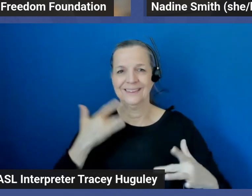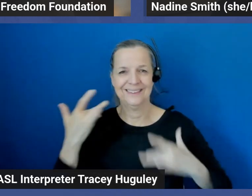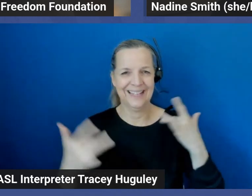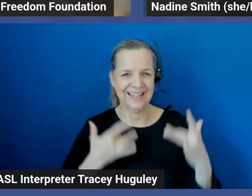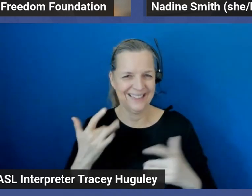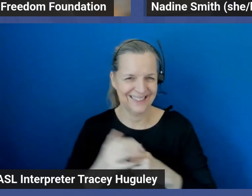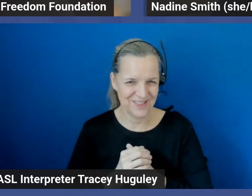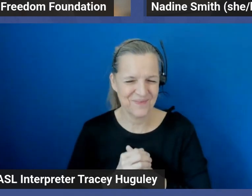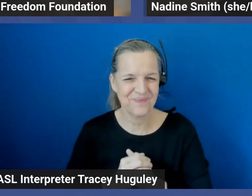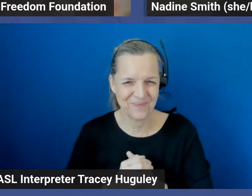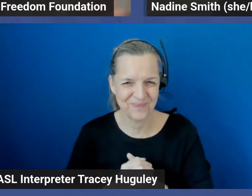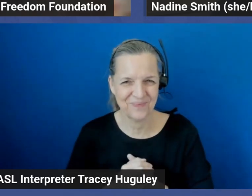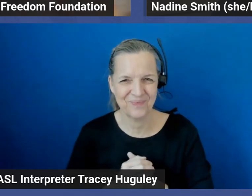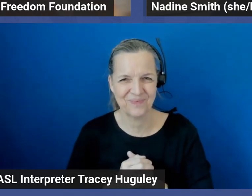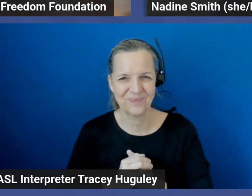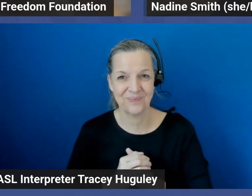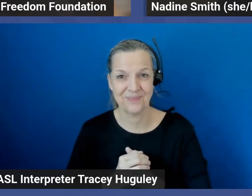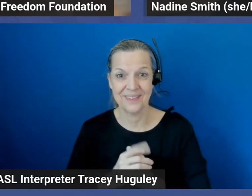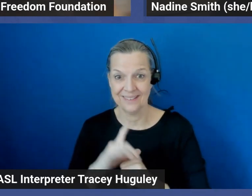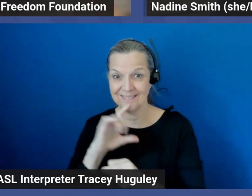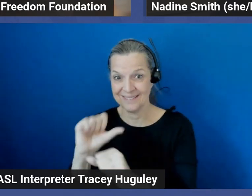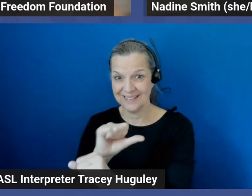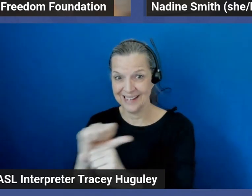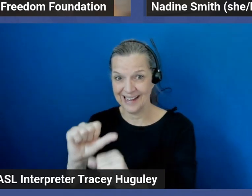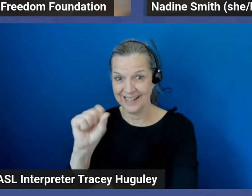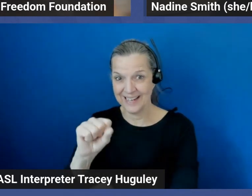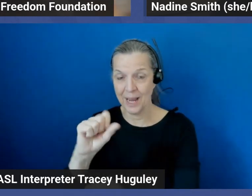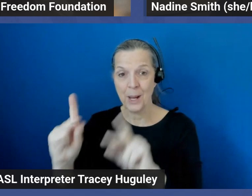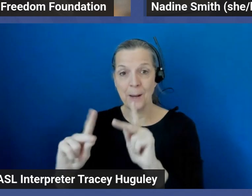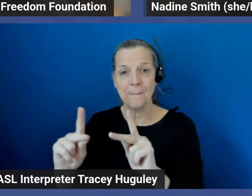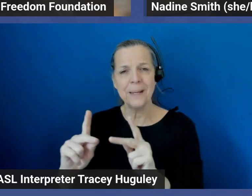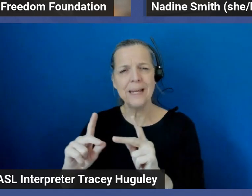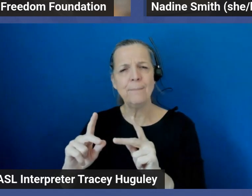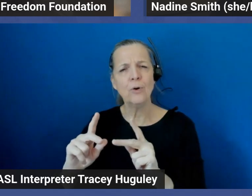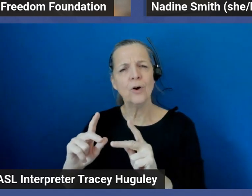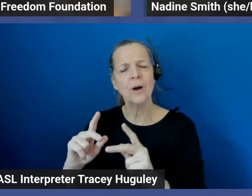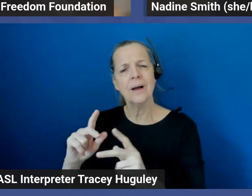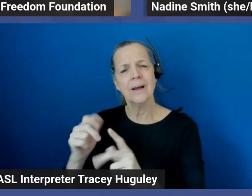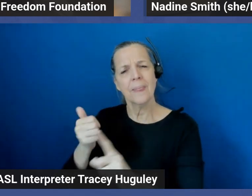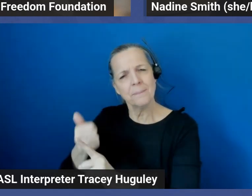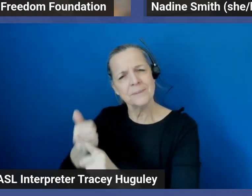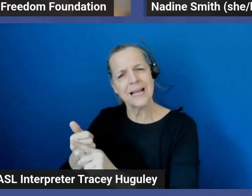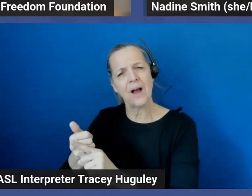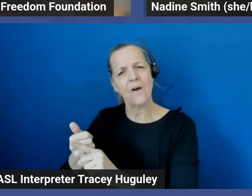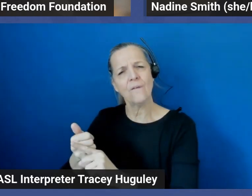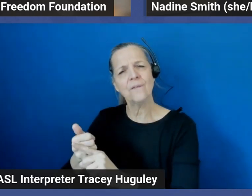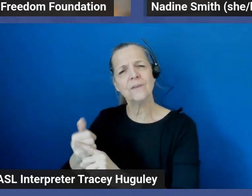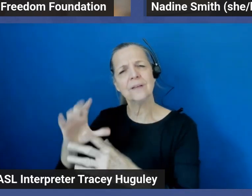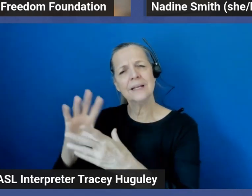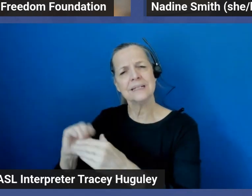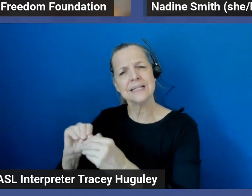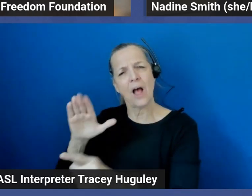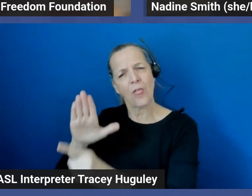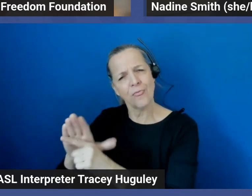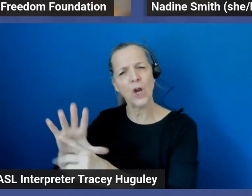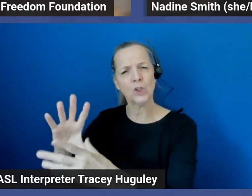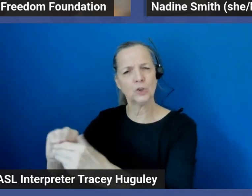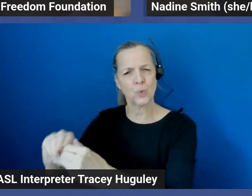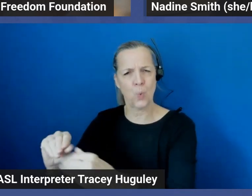exciting. Yeah, I mean, people get to tell their own stories in their own ways. Right. And what we know is,